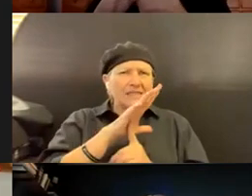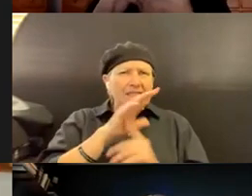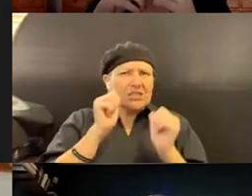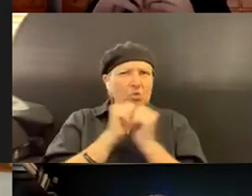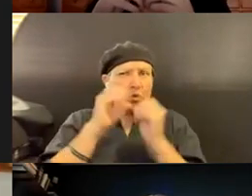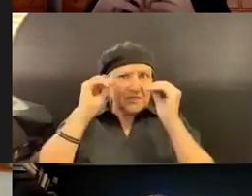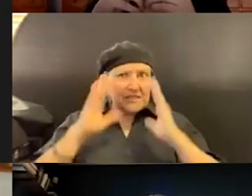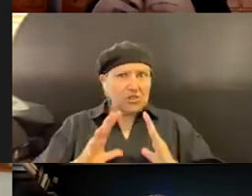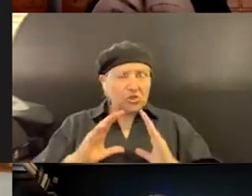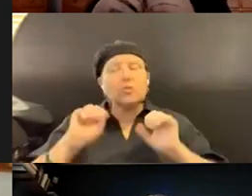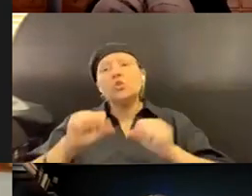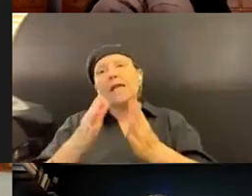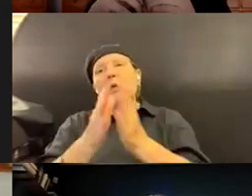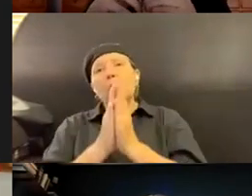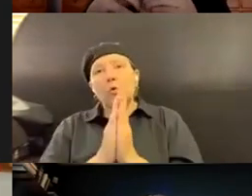make it to the meeting.